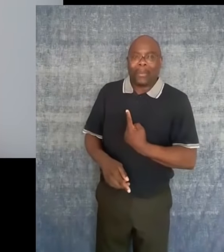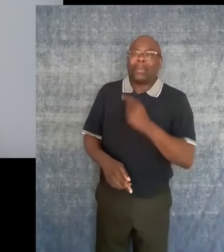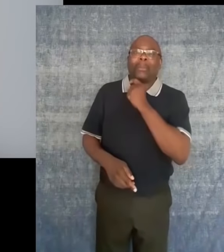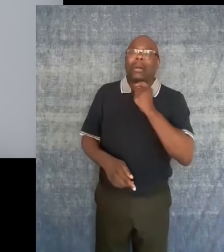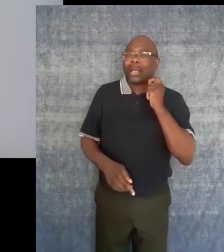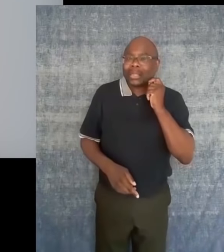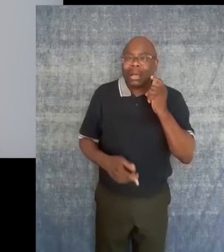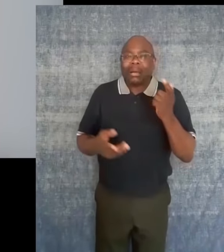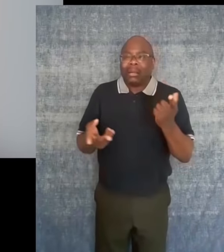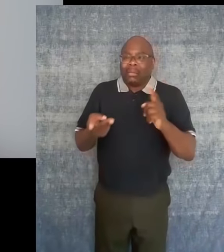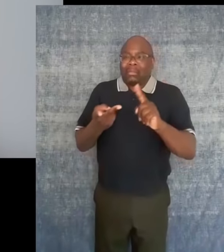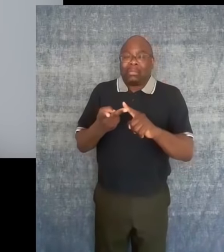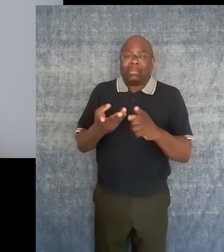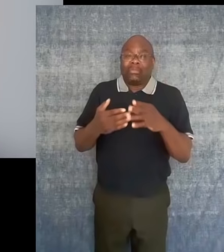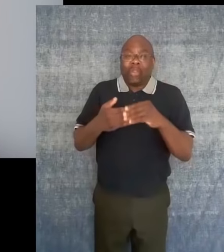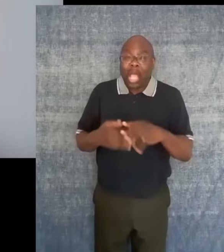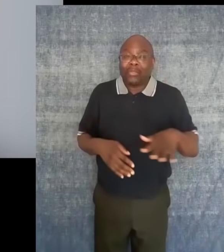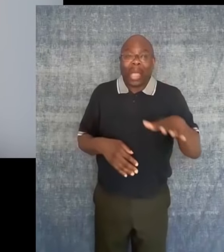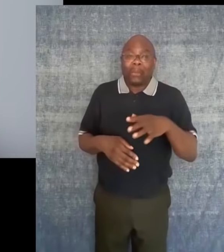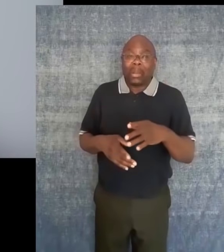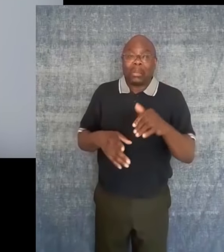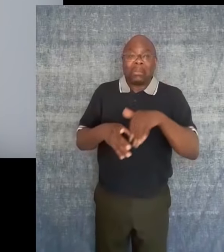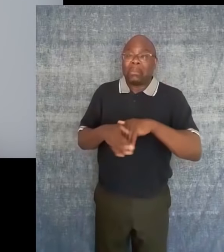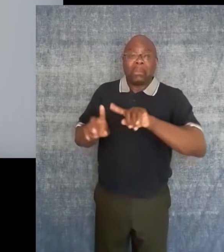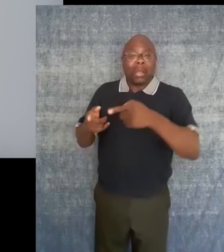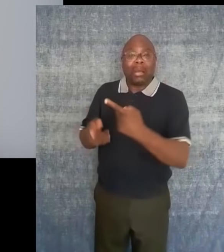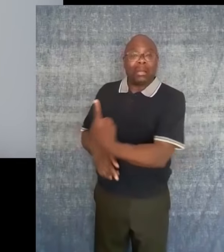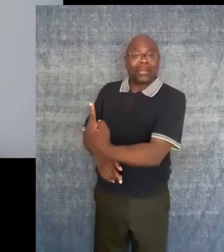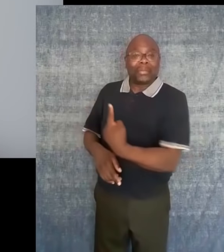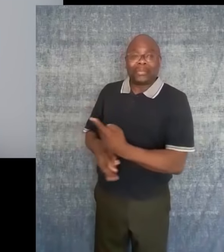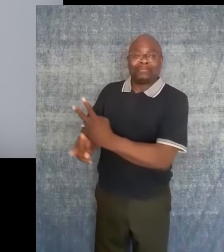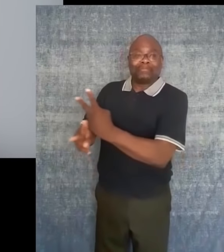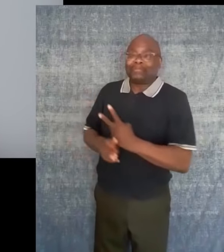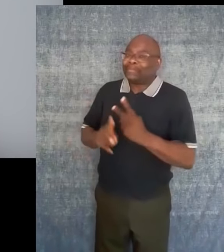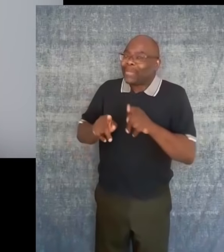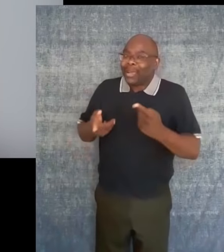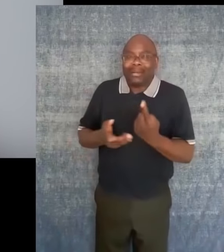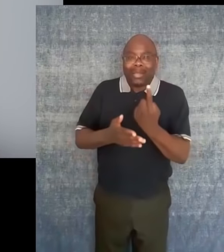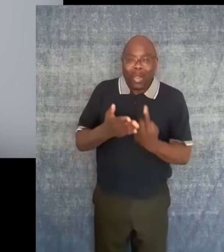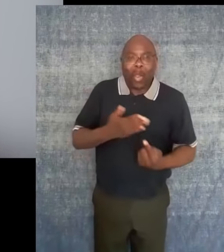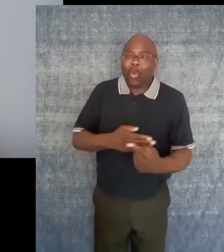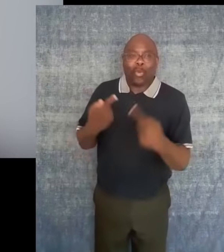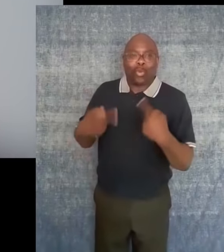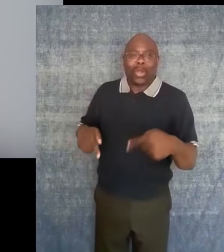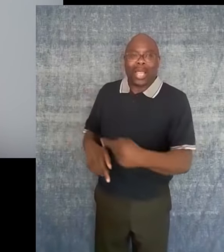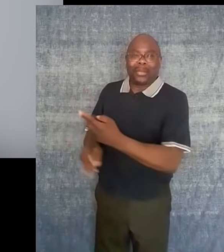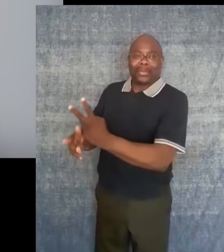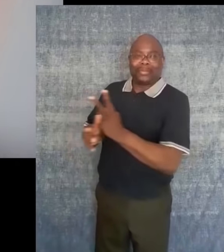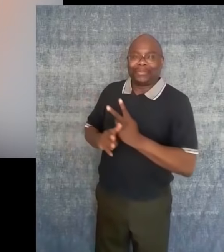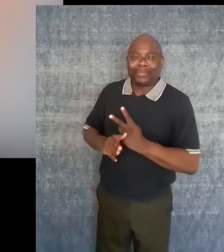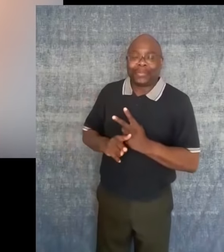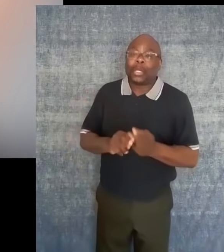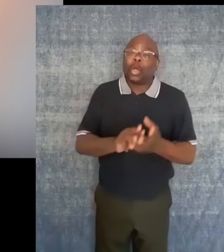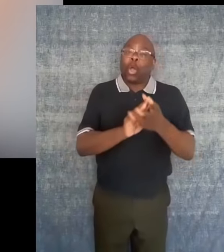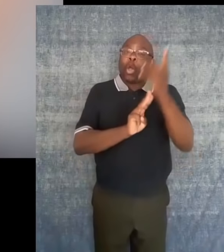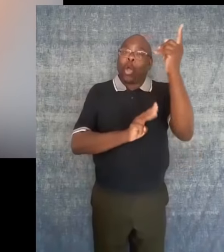pastor, no friend, no family members, when no one else was allowed in,